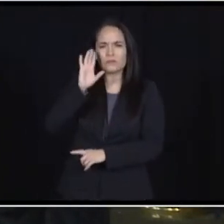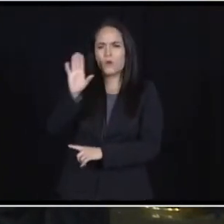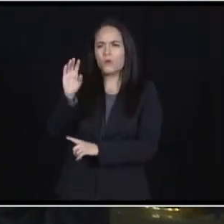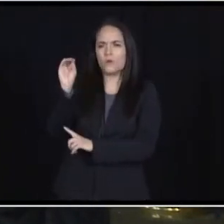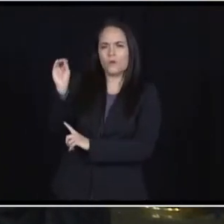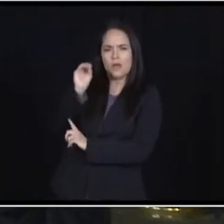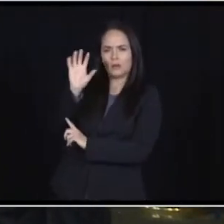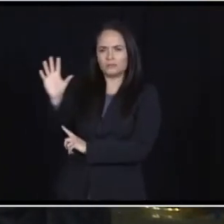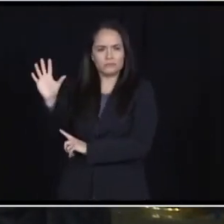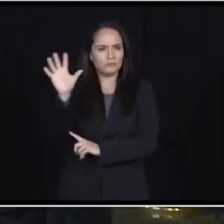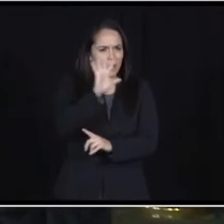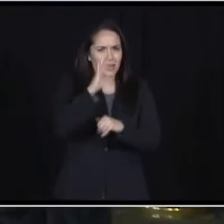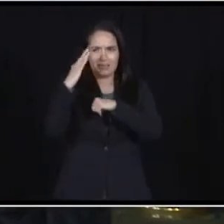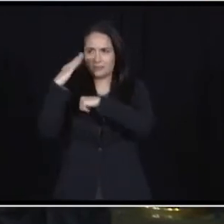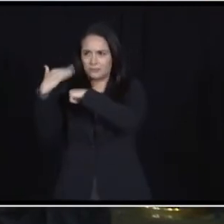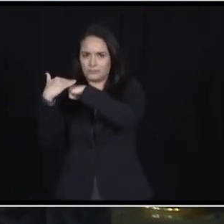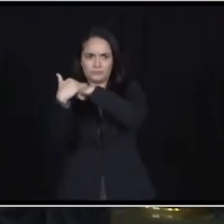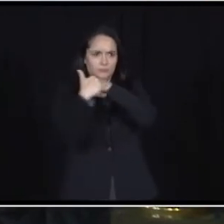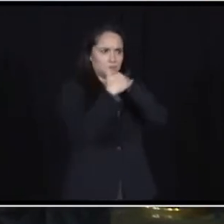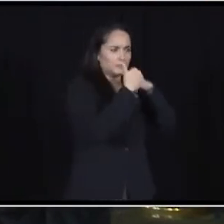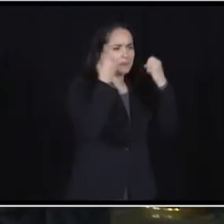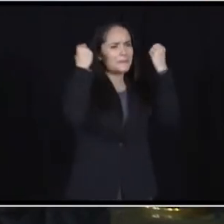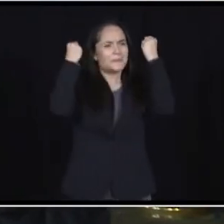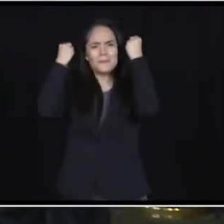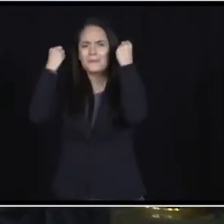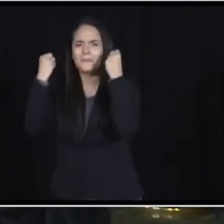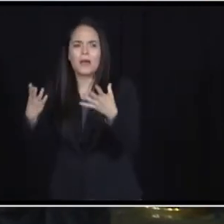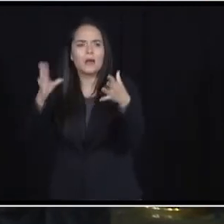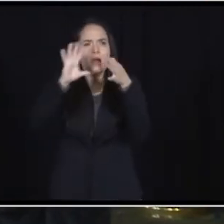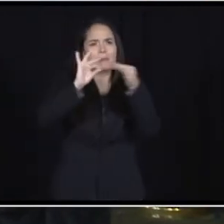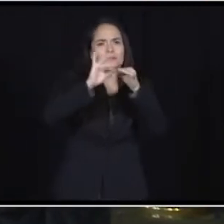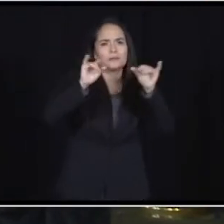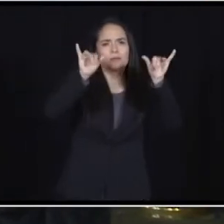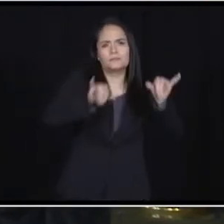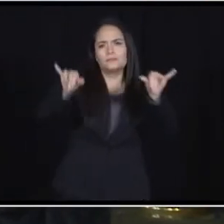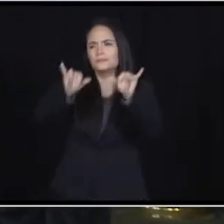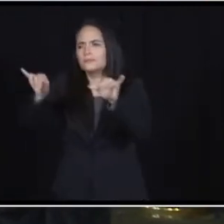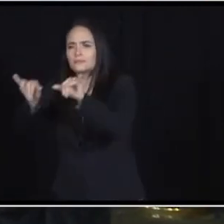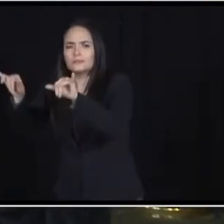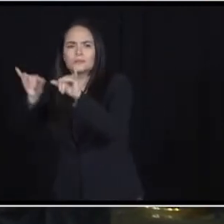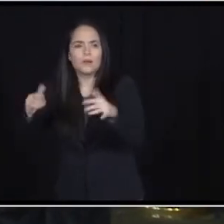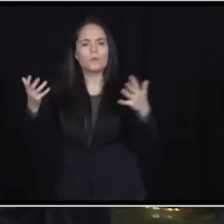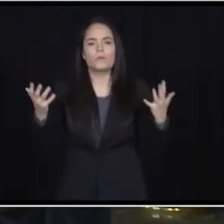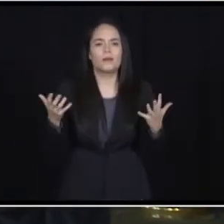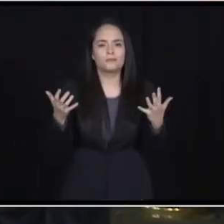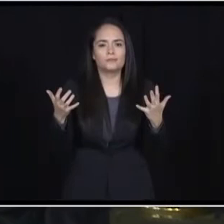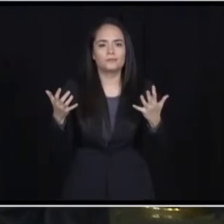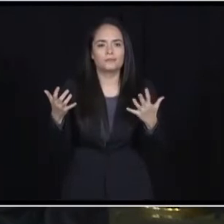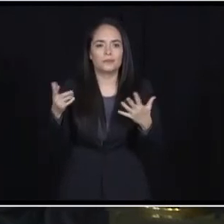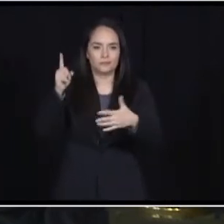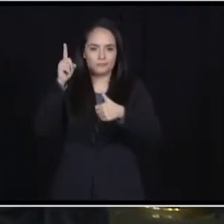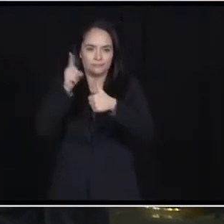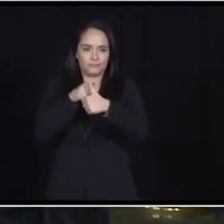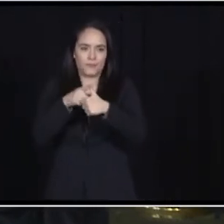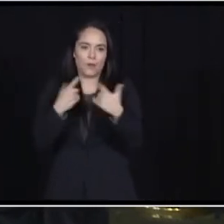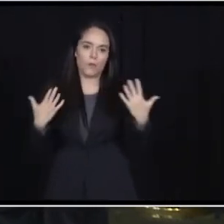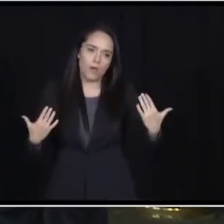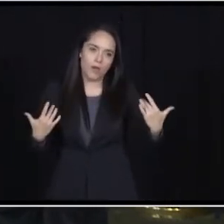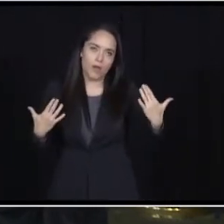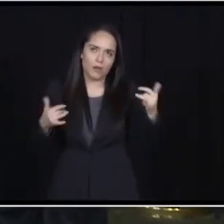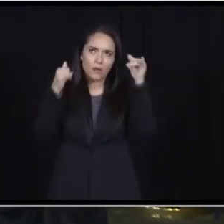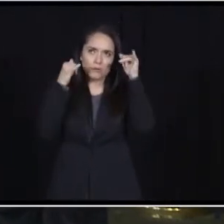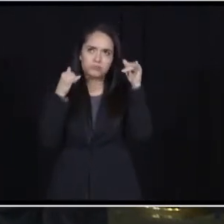Ontarians, and we kept hearing the same messages. Wait times are too long, people do not know where to get help, and